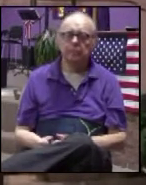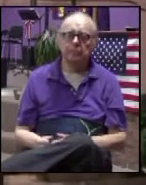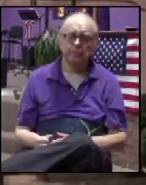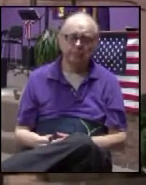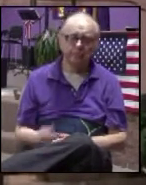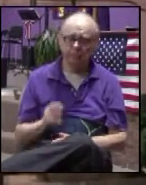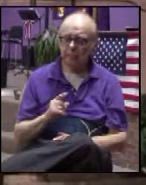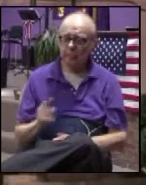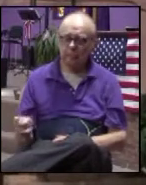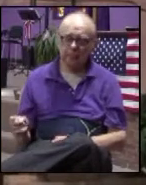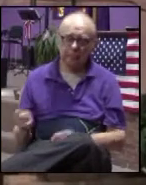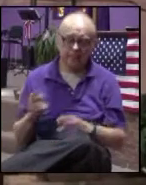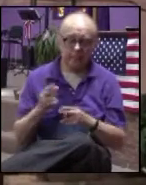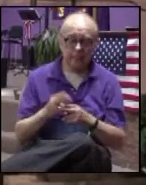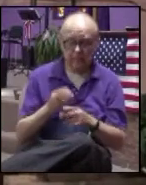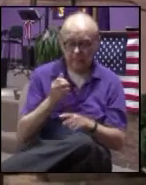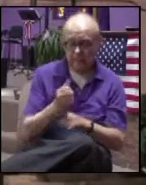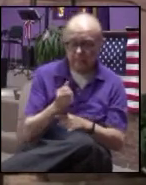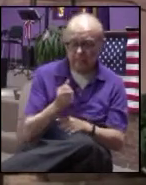they refer to themselves